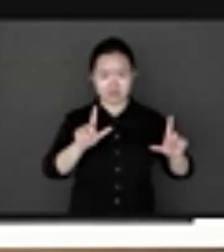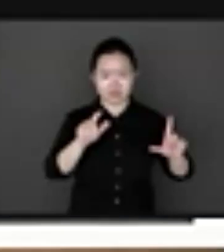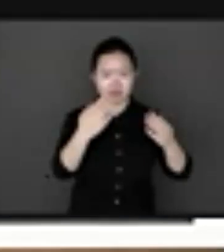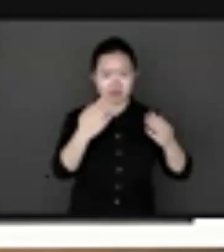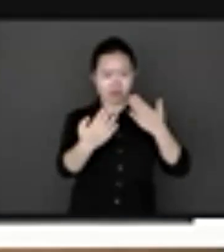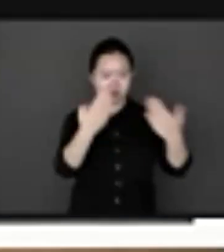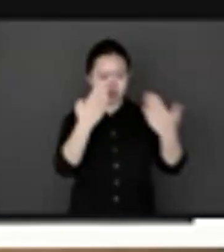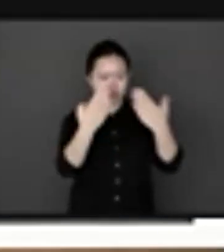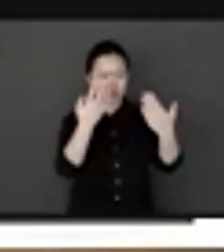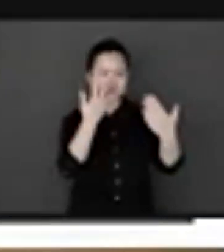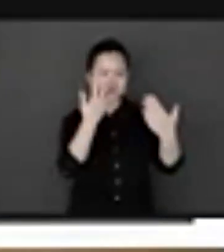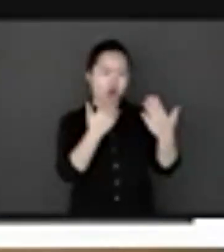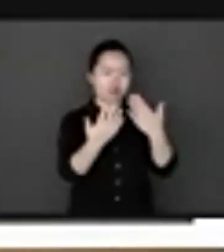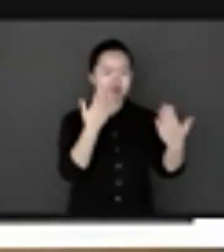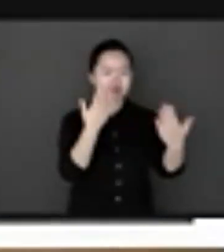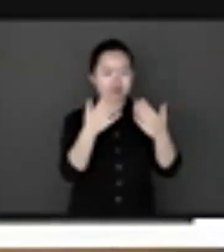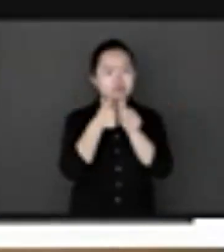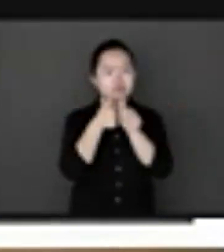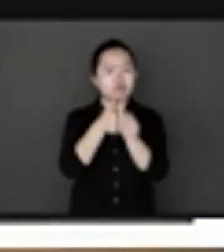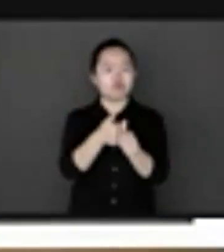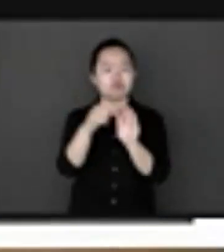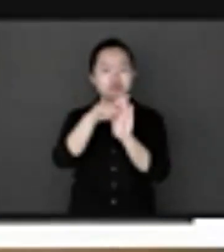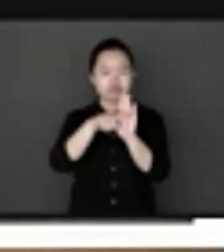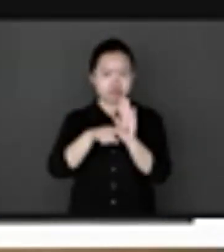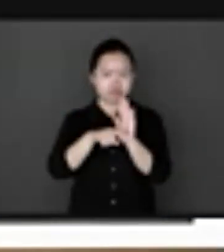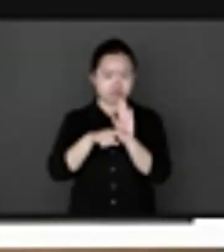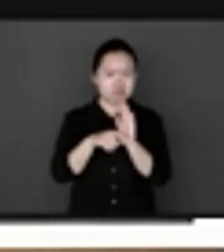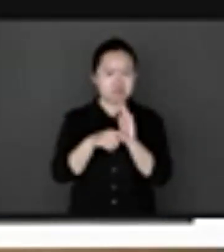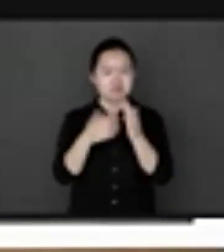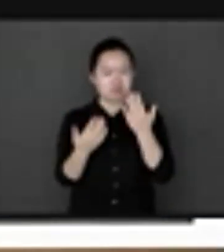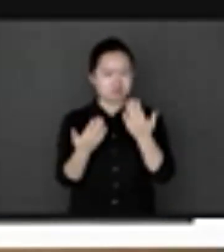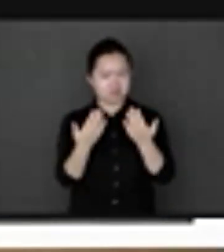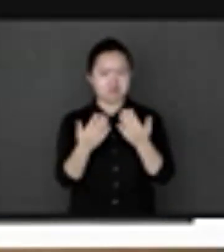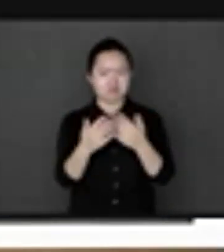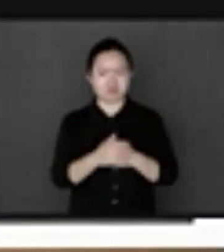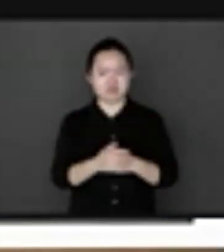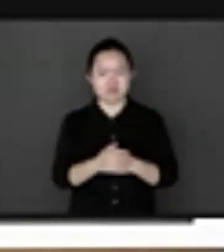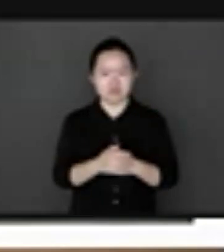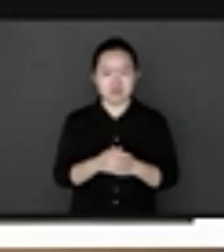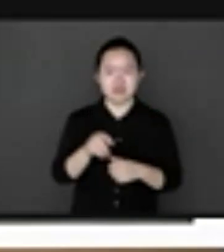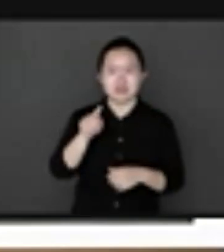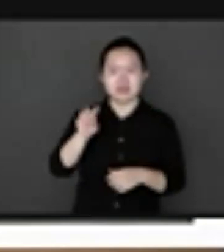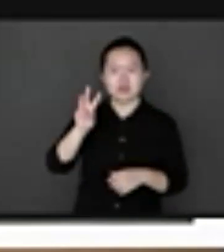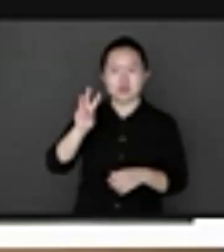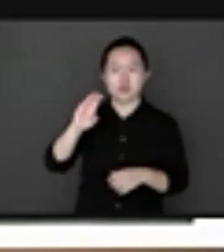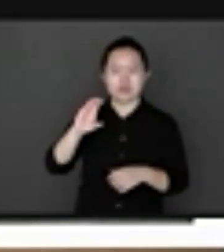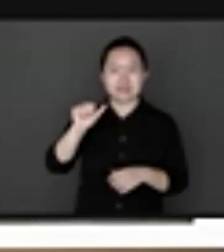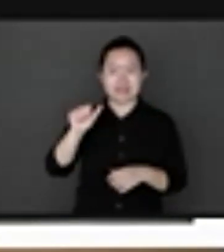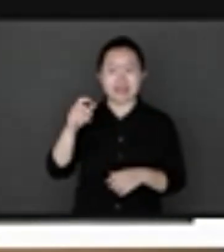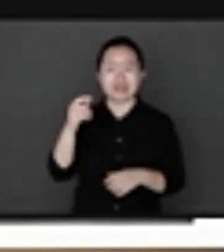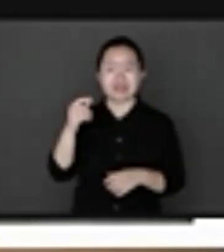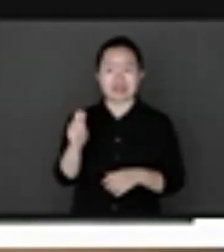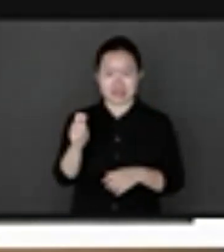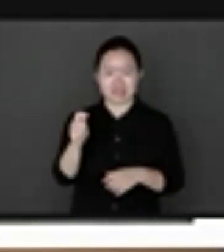1.4.3, I think, is text contrast. That has this, for small text, it has this requirement to have a contrast of 4.1 to